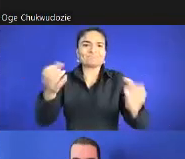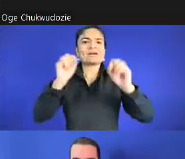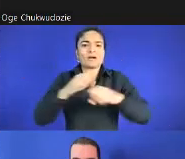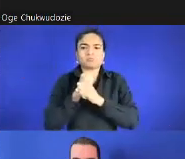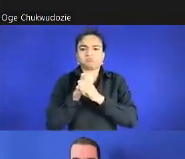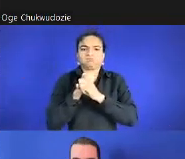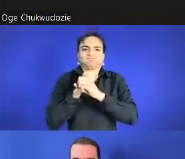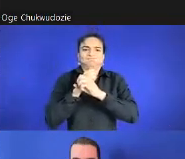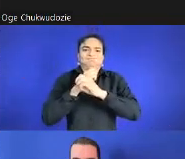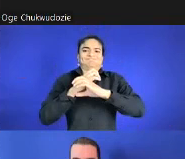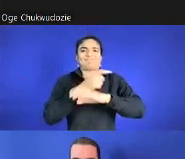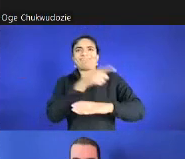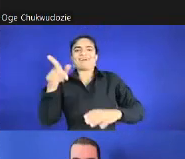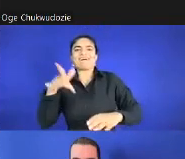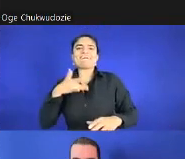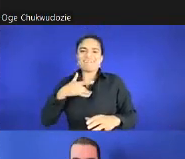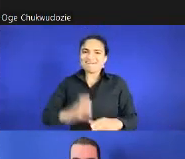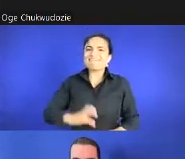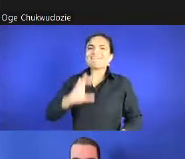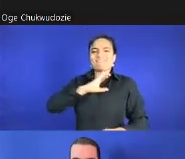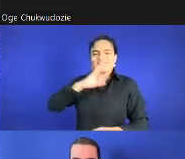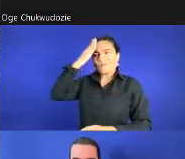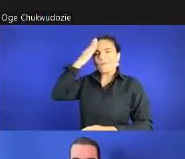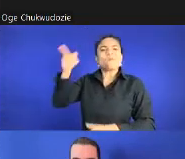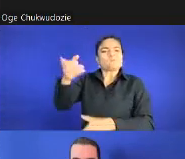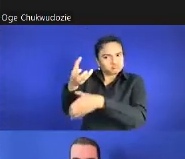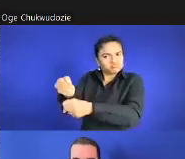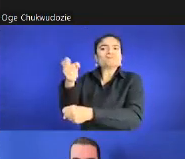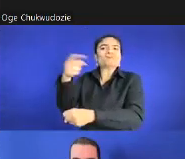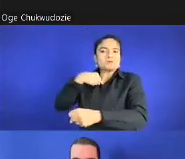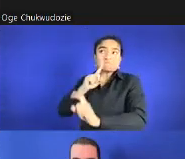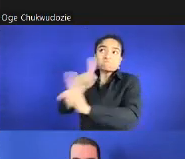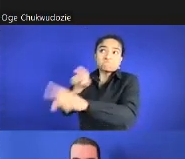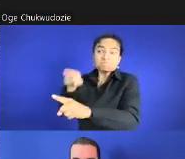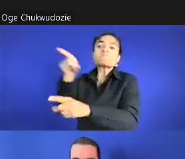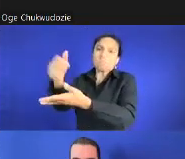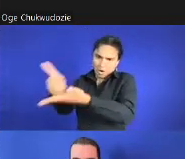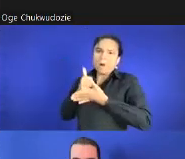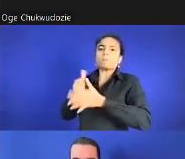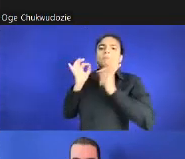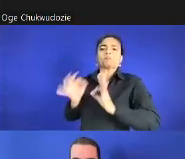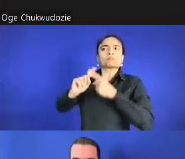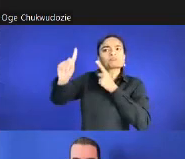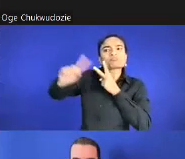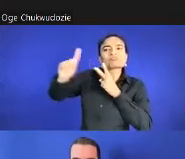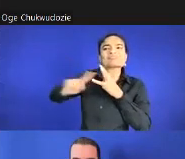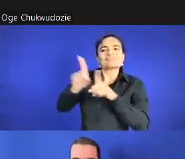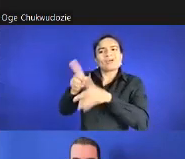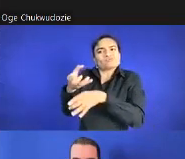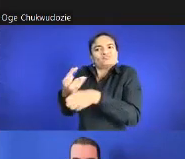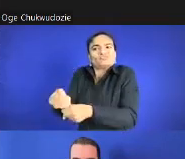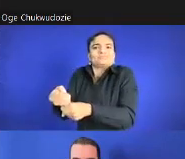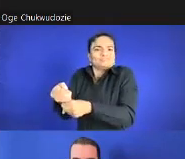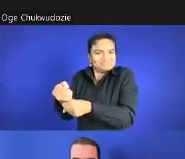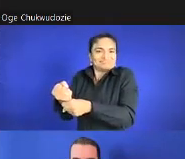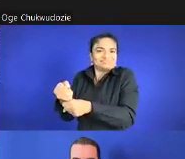them trust the system. Then they know that if there is any concern, the system will handle it and will get